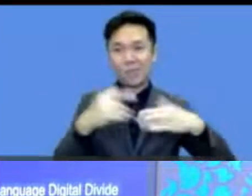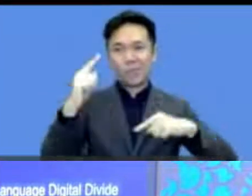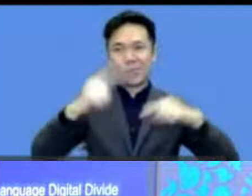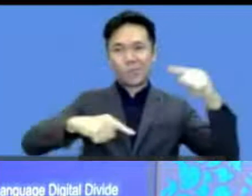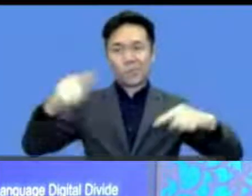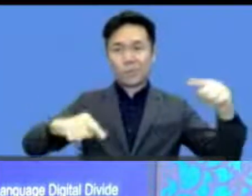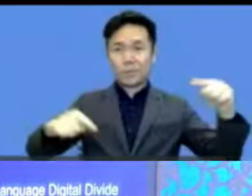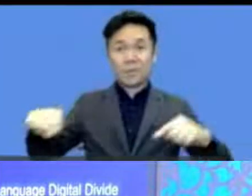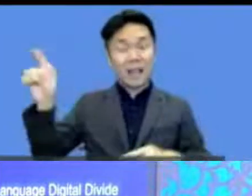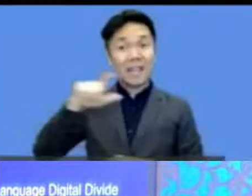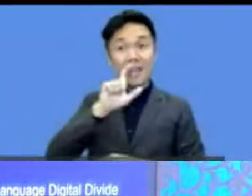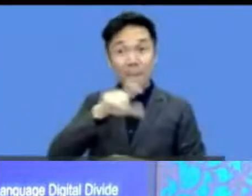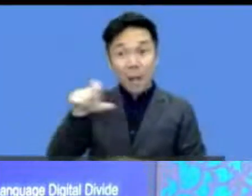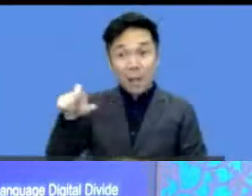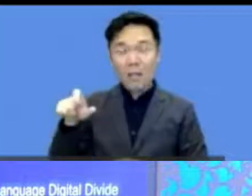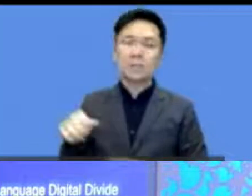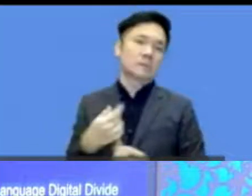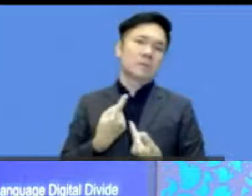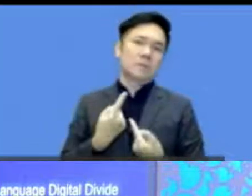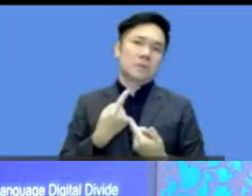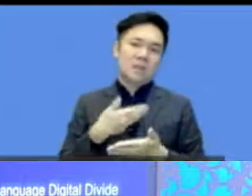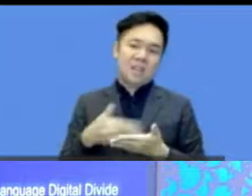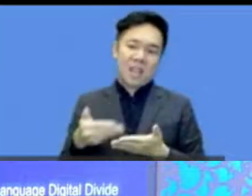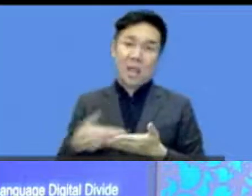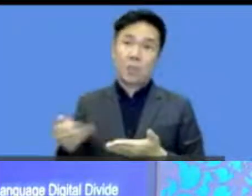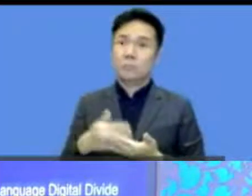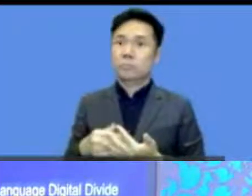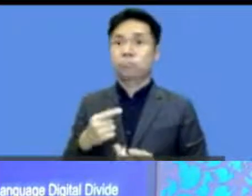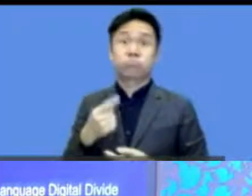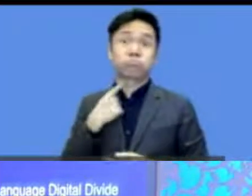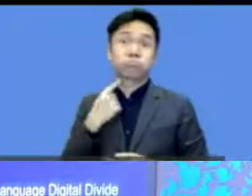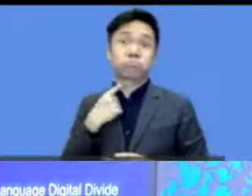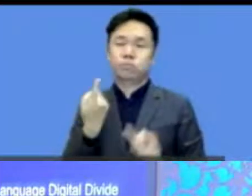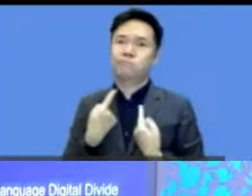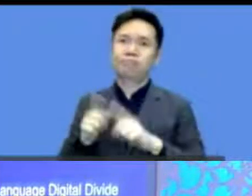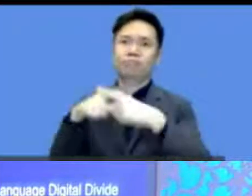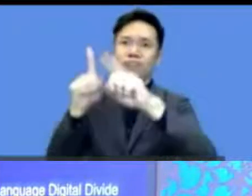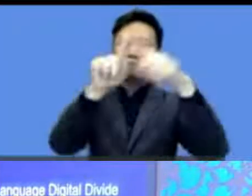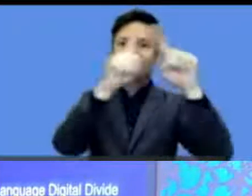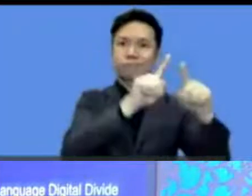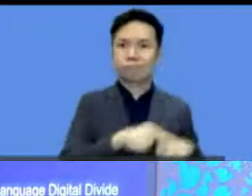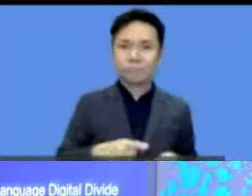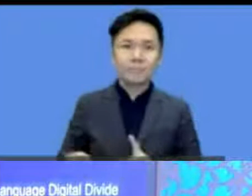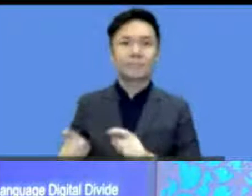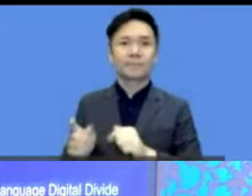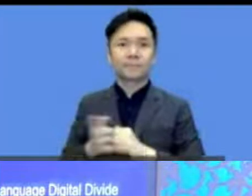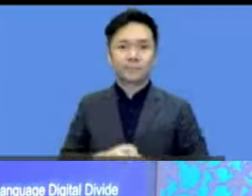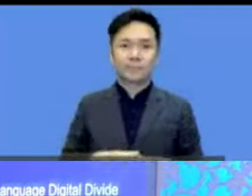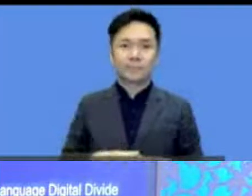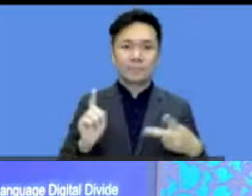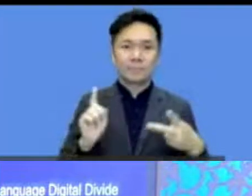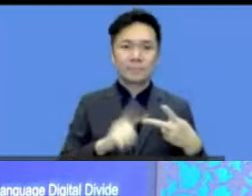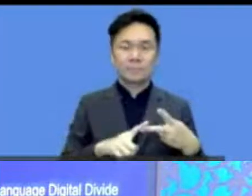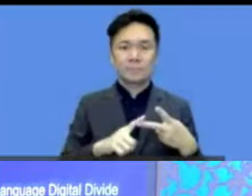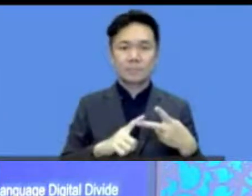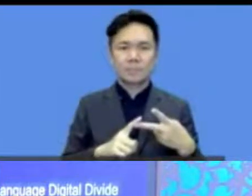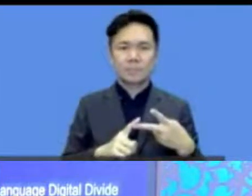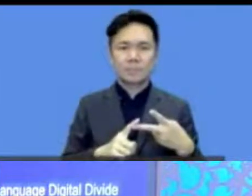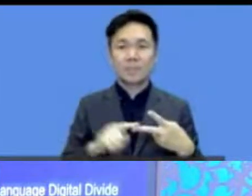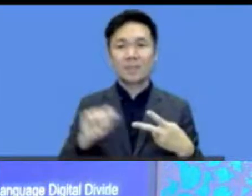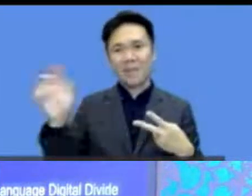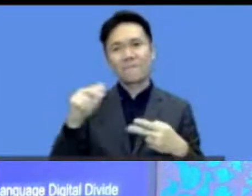128 dialects. So there's a very variety of languages. If we talk about island nations, PG,